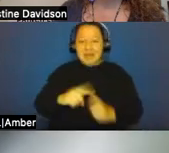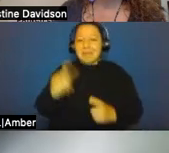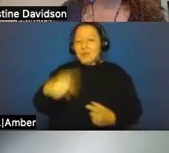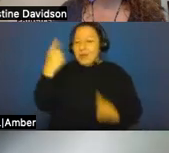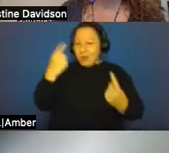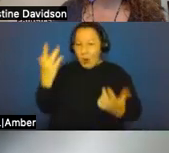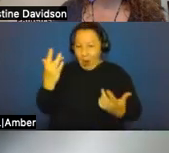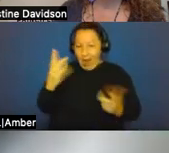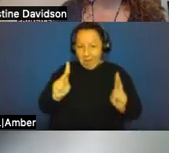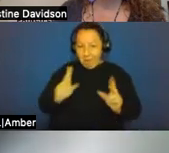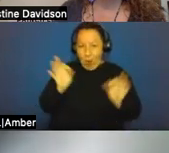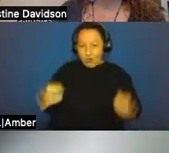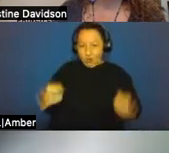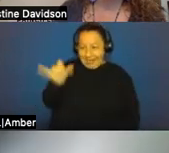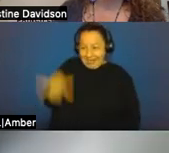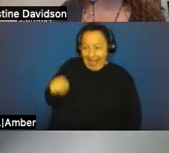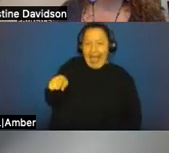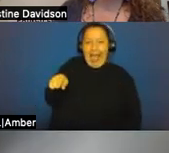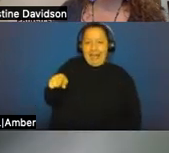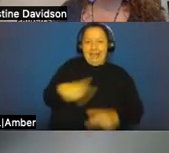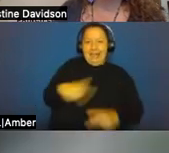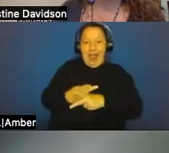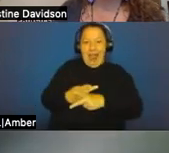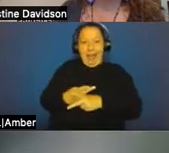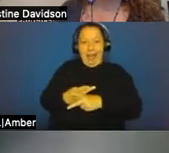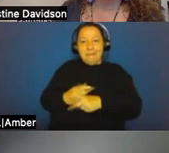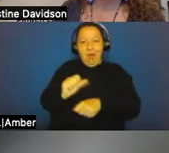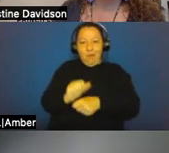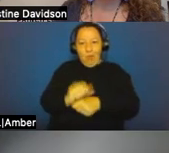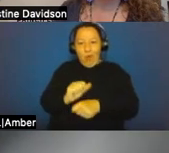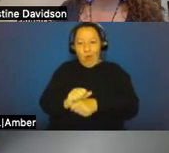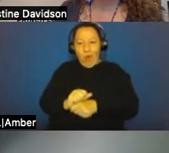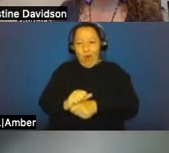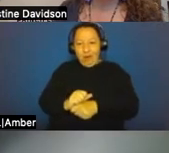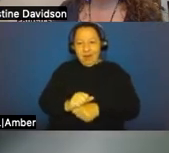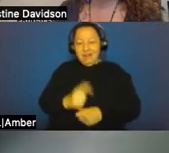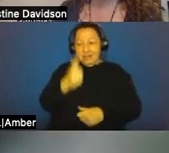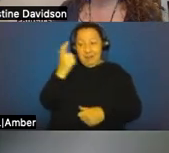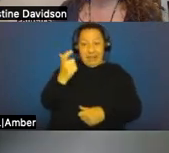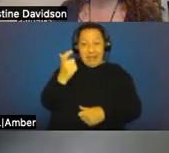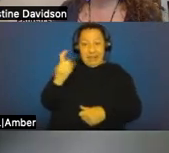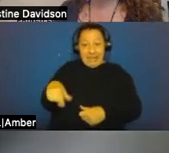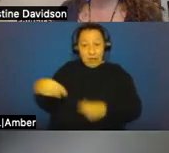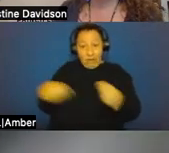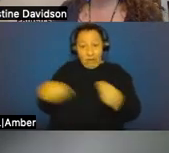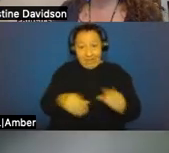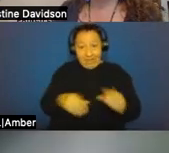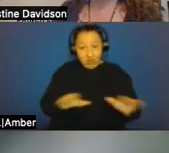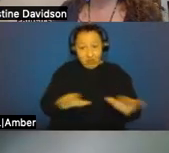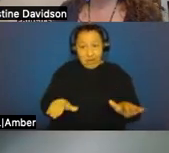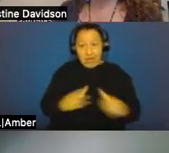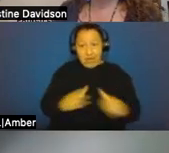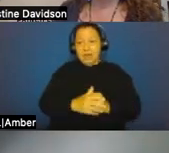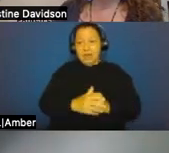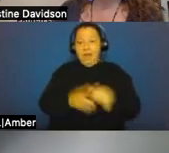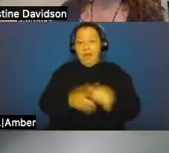doing that voluntarily, you know, if it's to feed their kids or to feed themselves